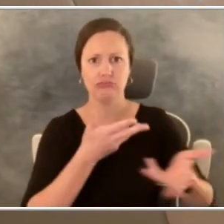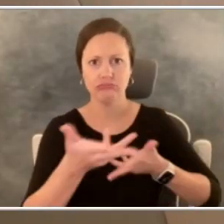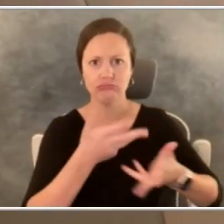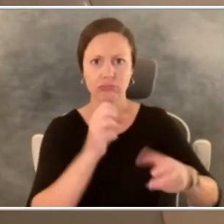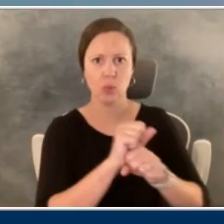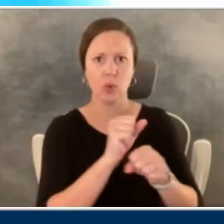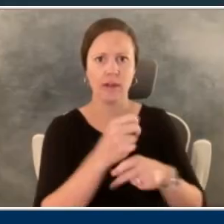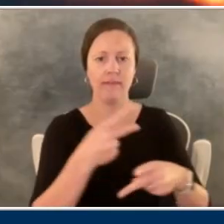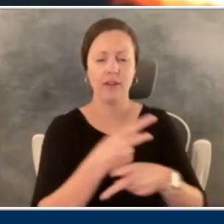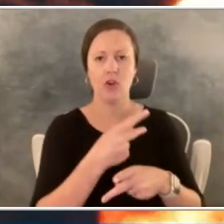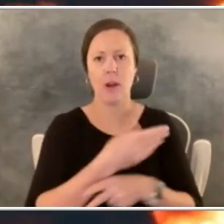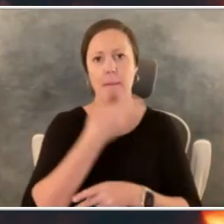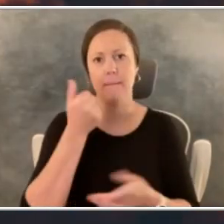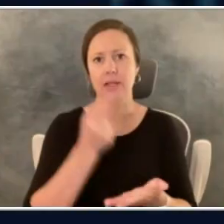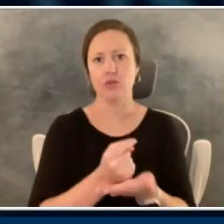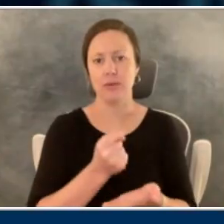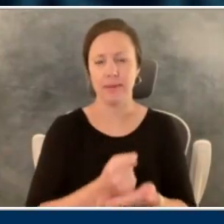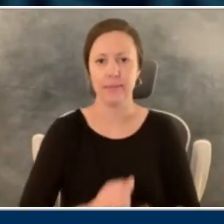treatment.